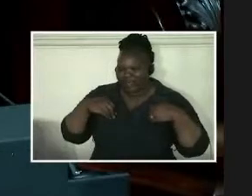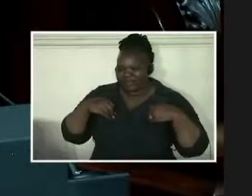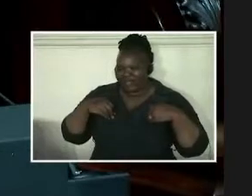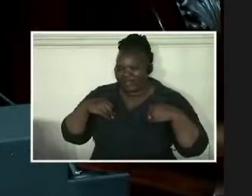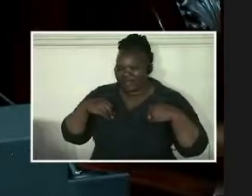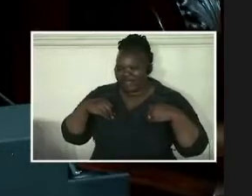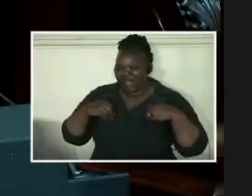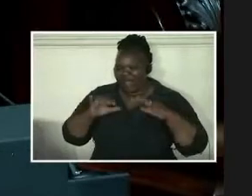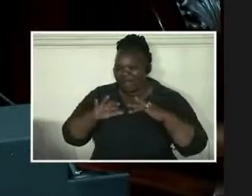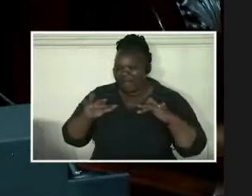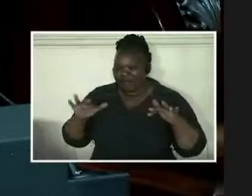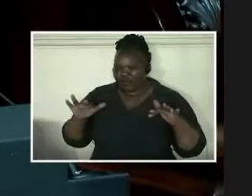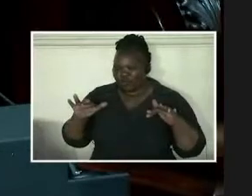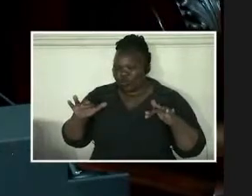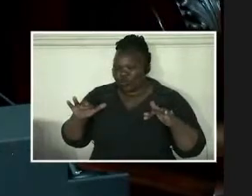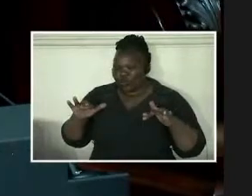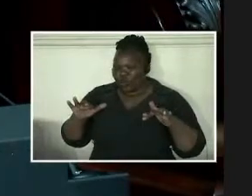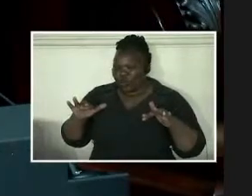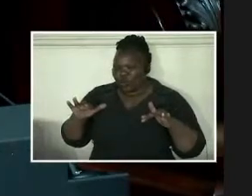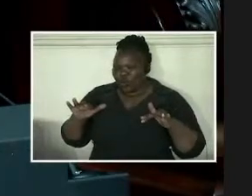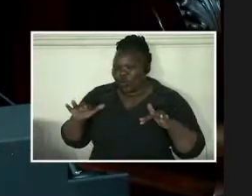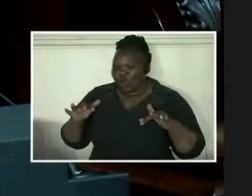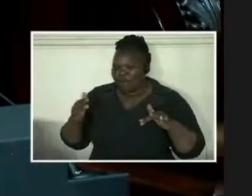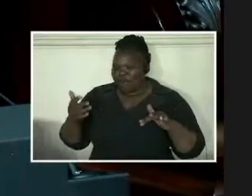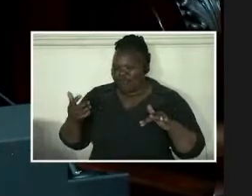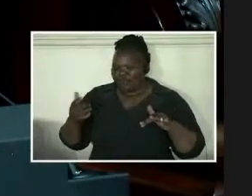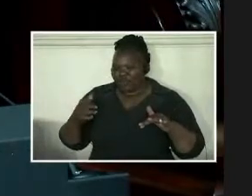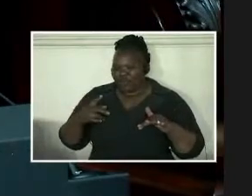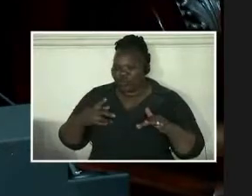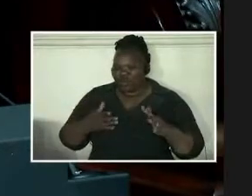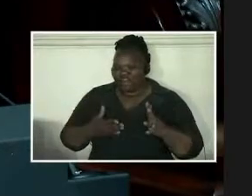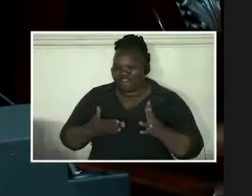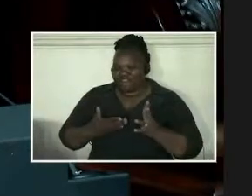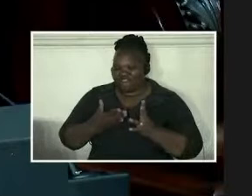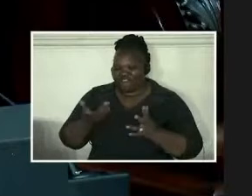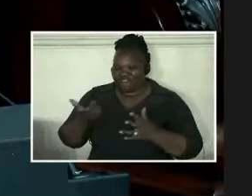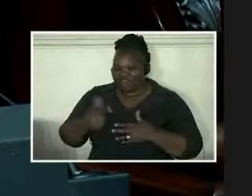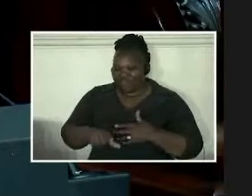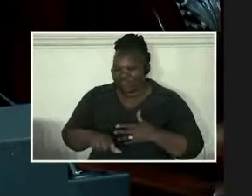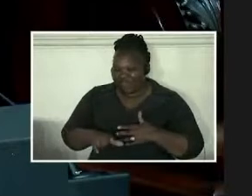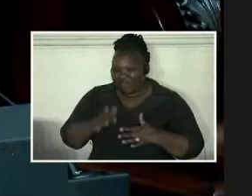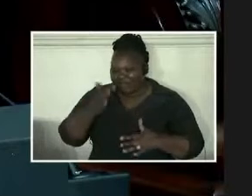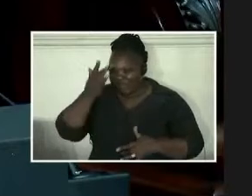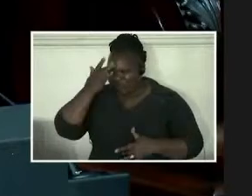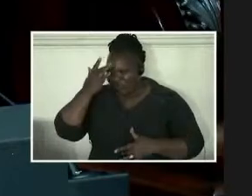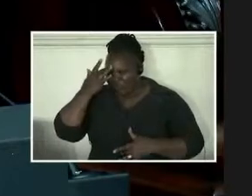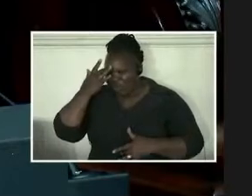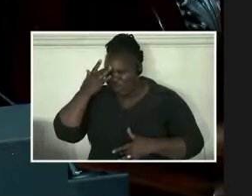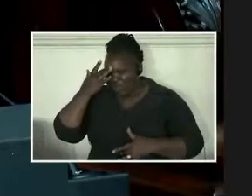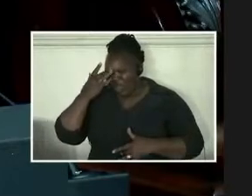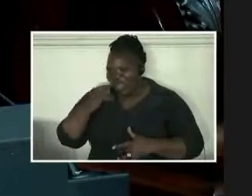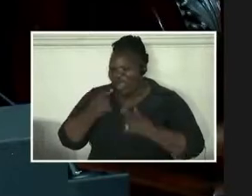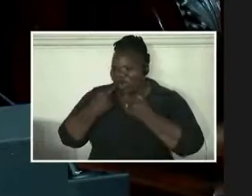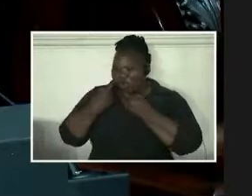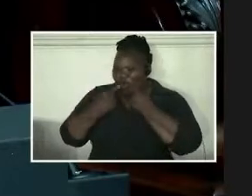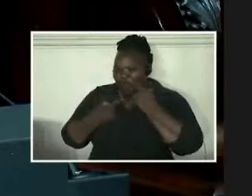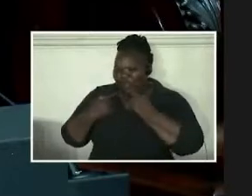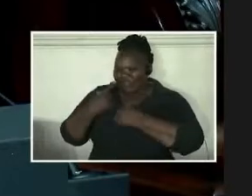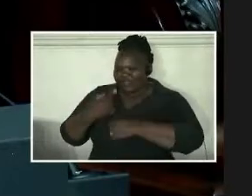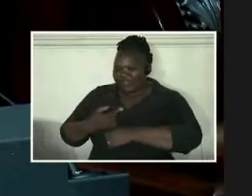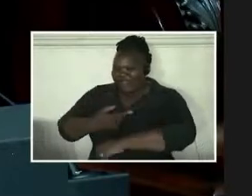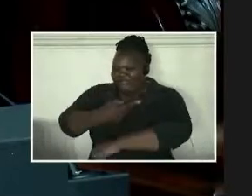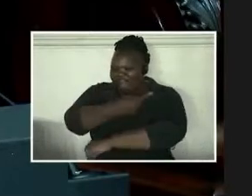walk-ins complained about the narrative that was taking rounds above the vaccine killing people